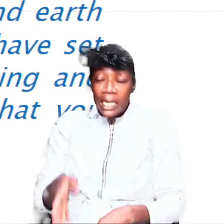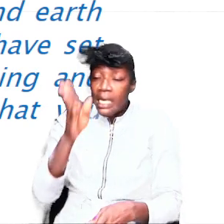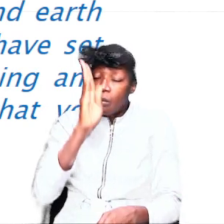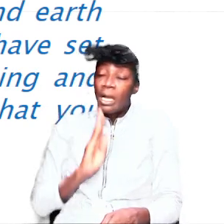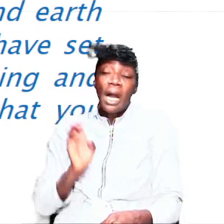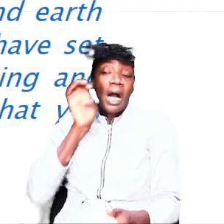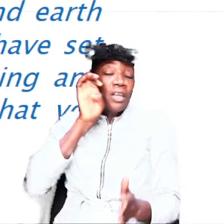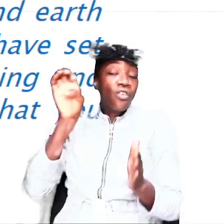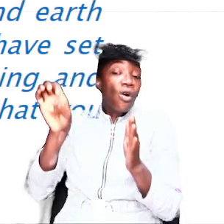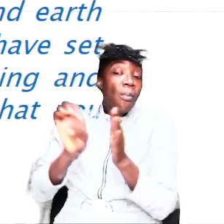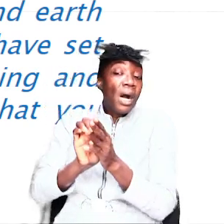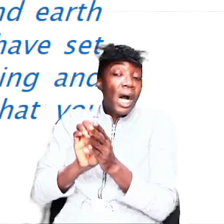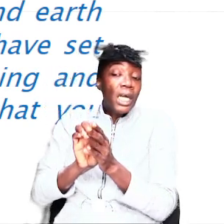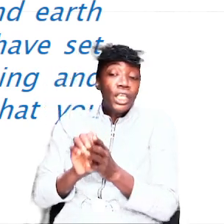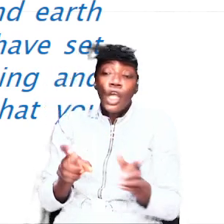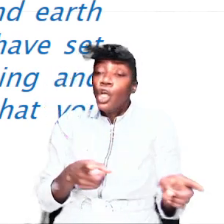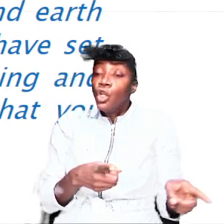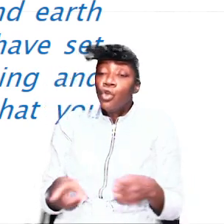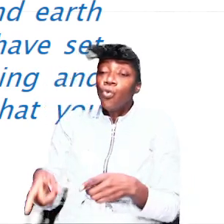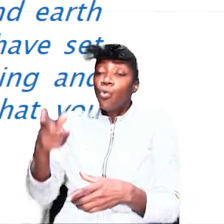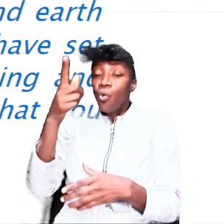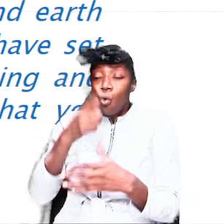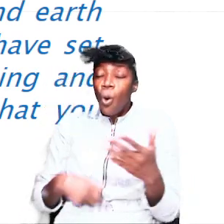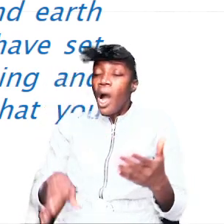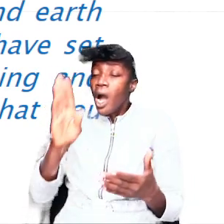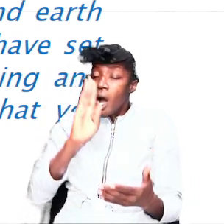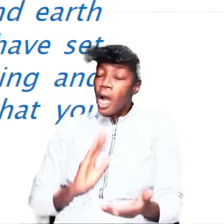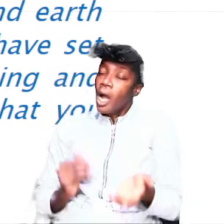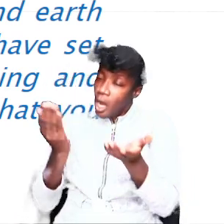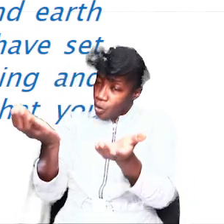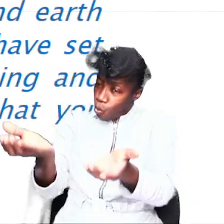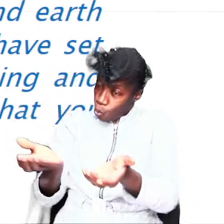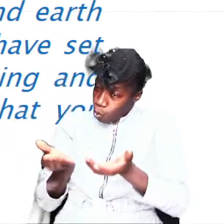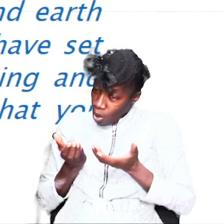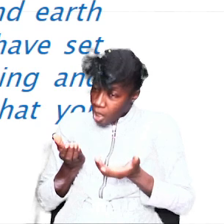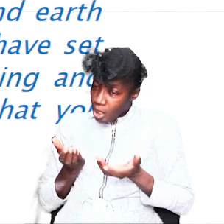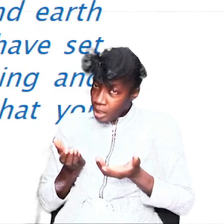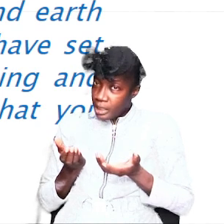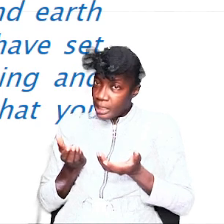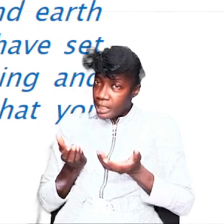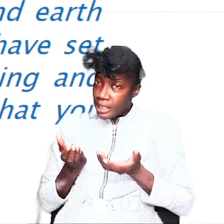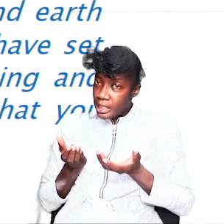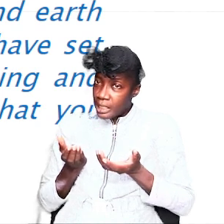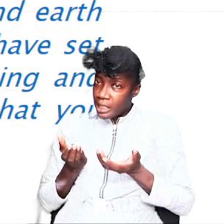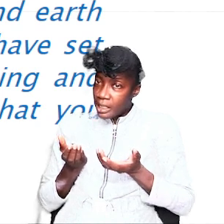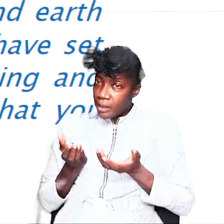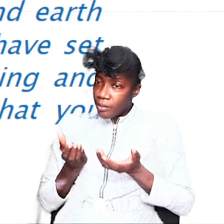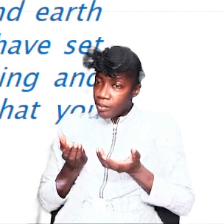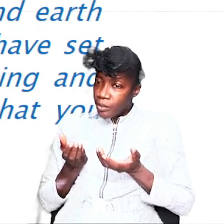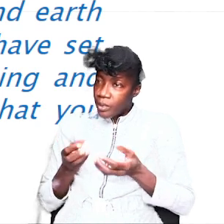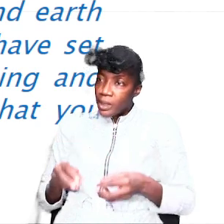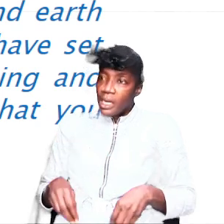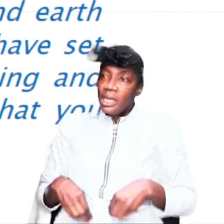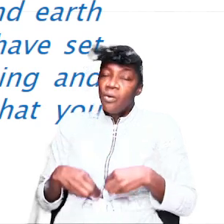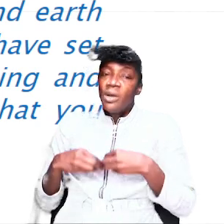So let us do what the Lord requires. And he will reward us